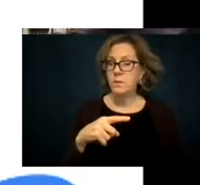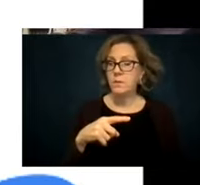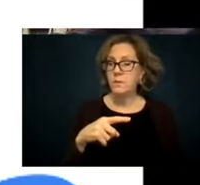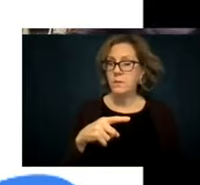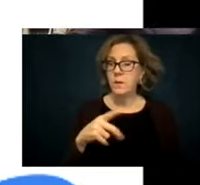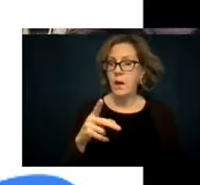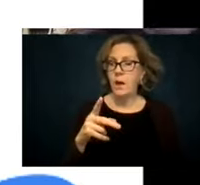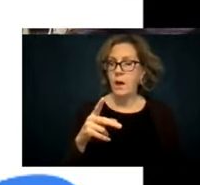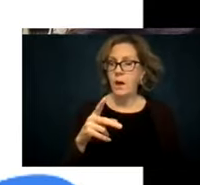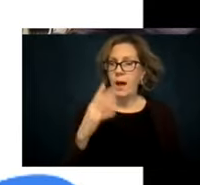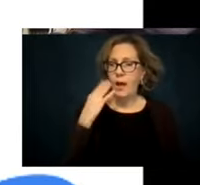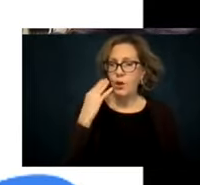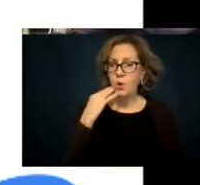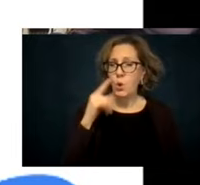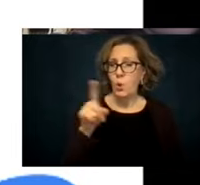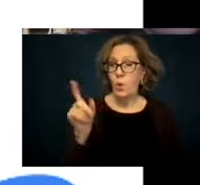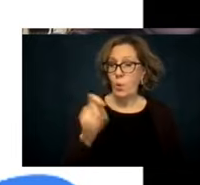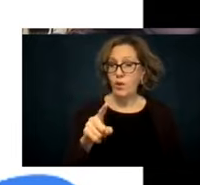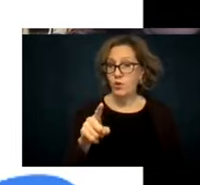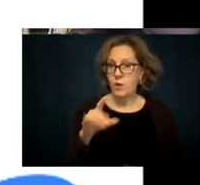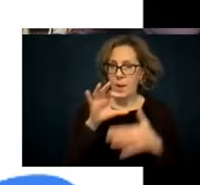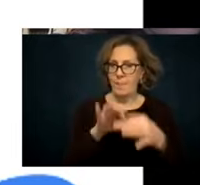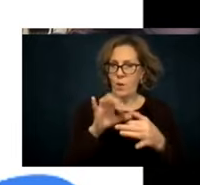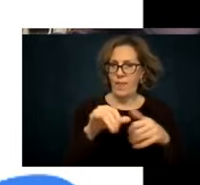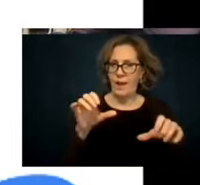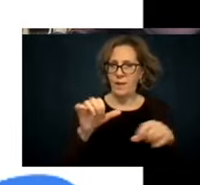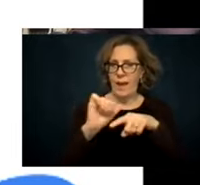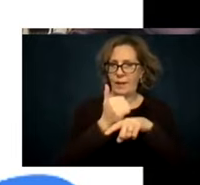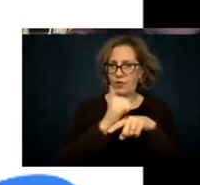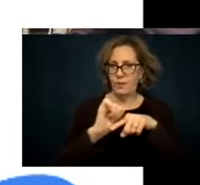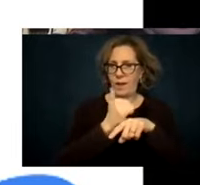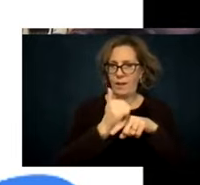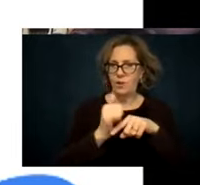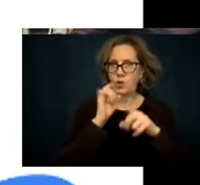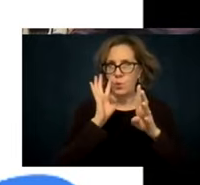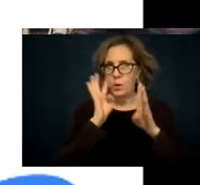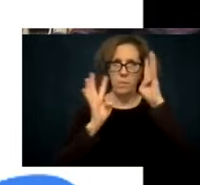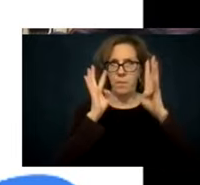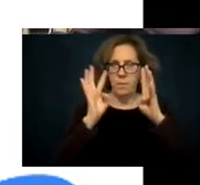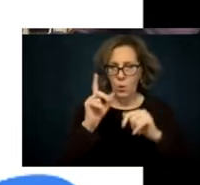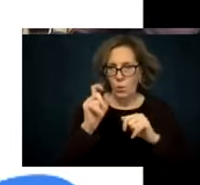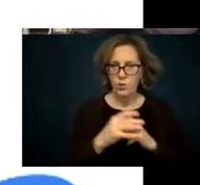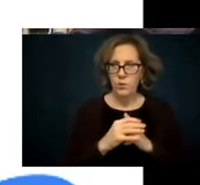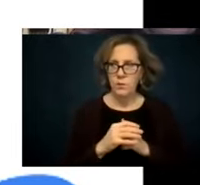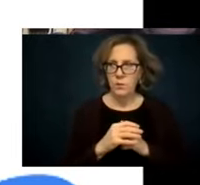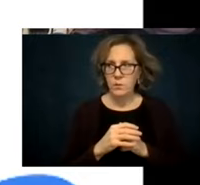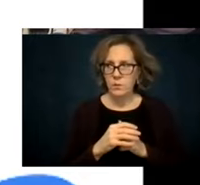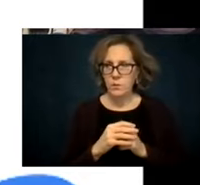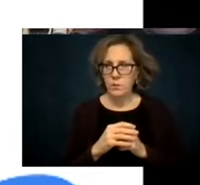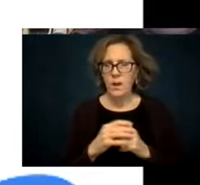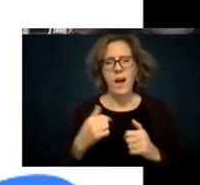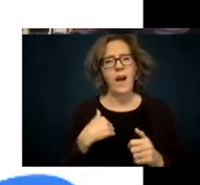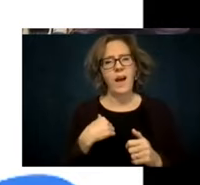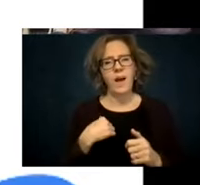I know it was for the exercise to come up with questions, but I would